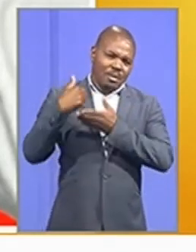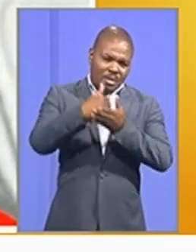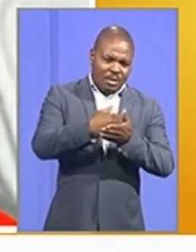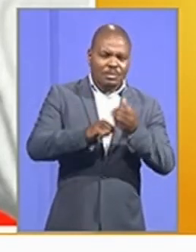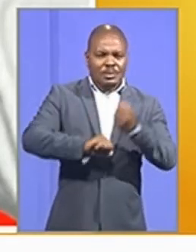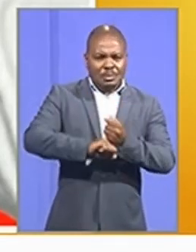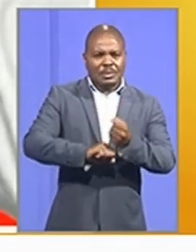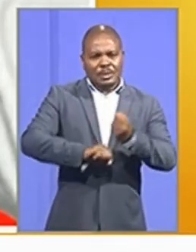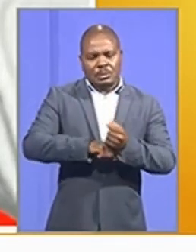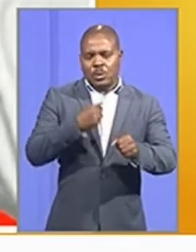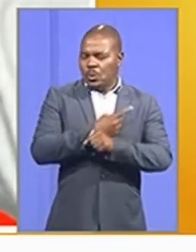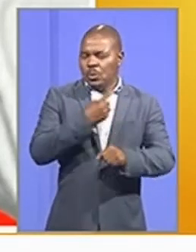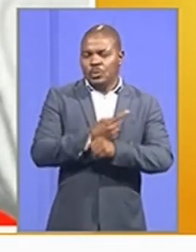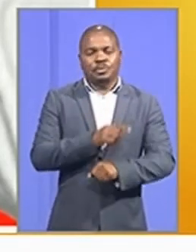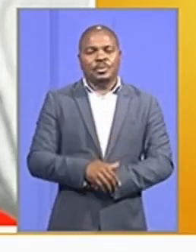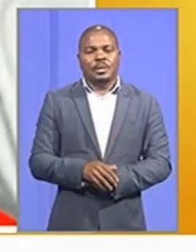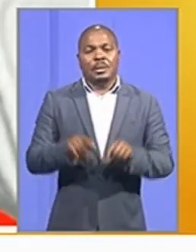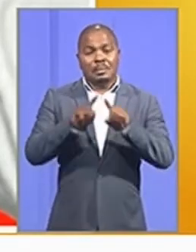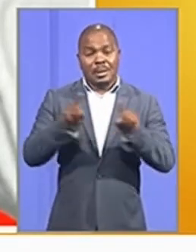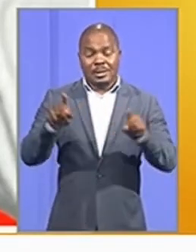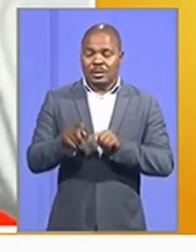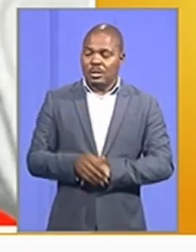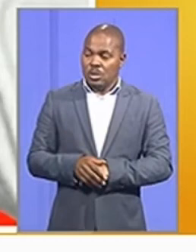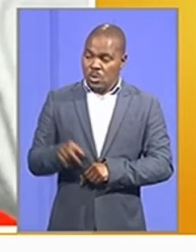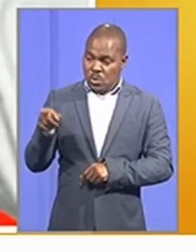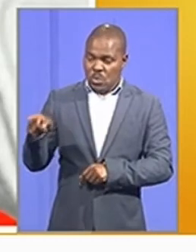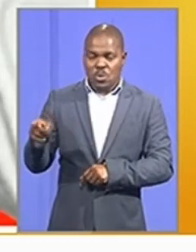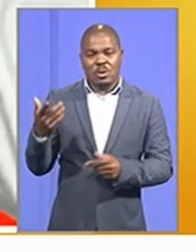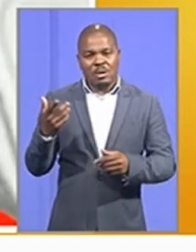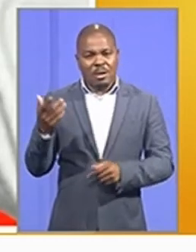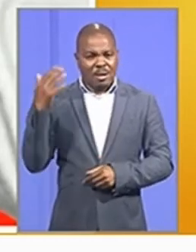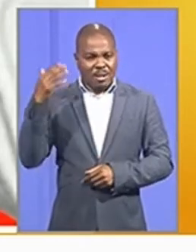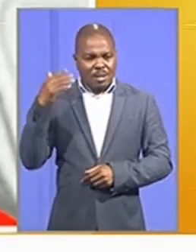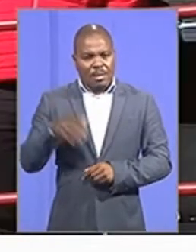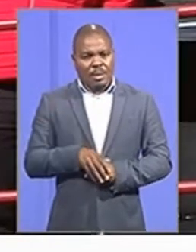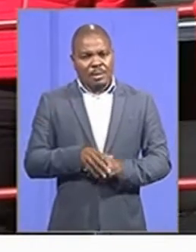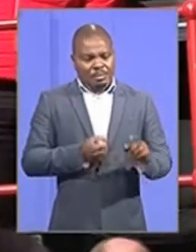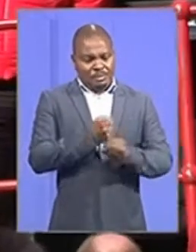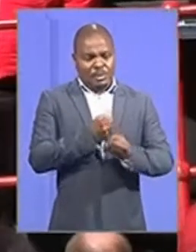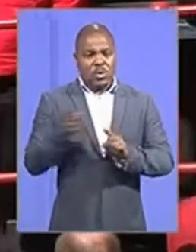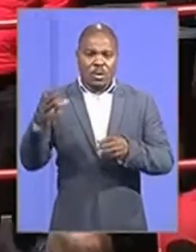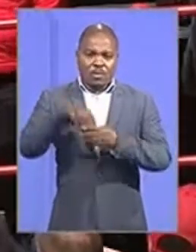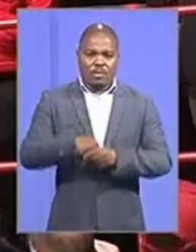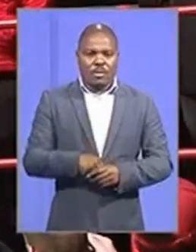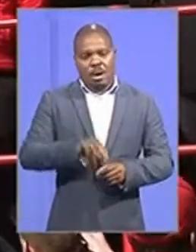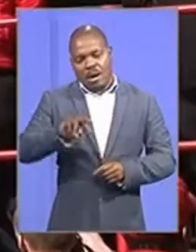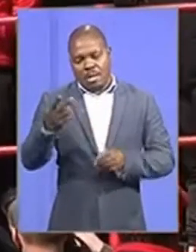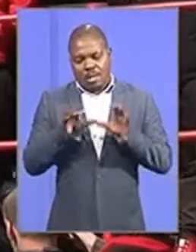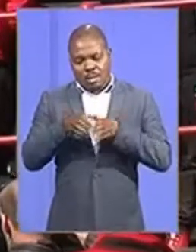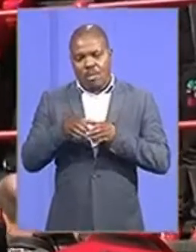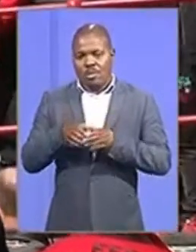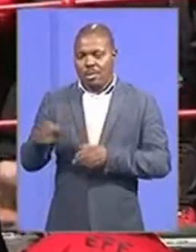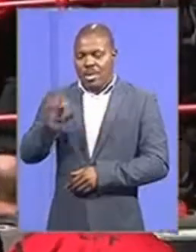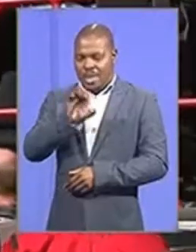urgently all the time. But he was a bedrock for the rest of the liberation forces. Lekoko le lengwe le le ipelang ka boswa jwa Kaunda